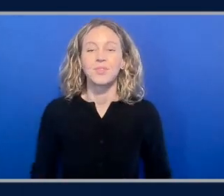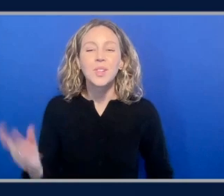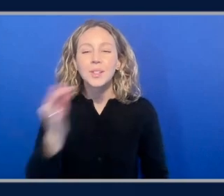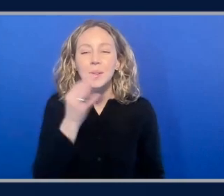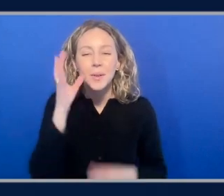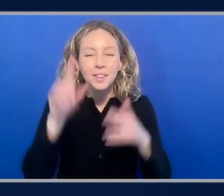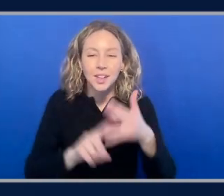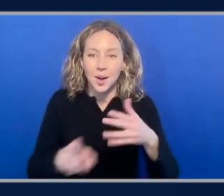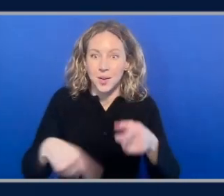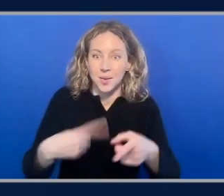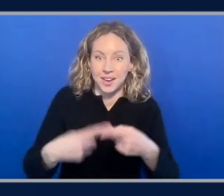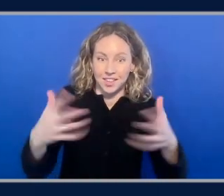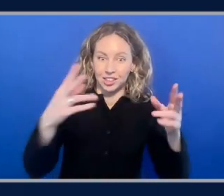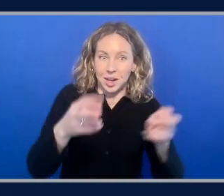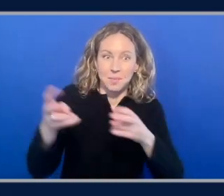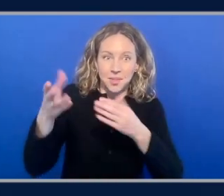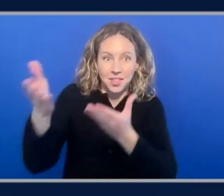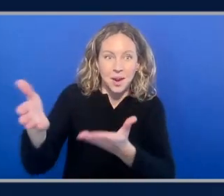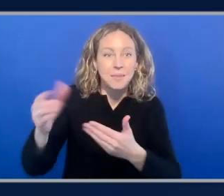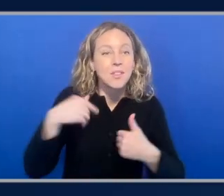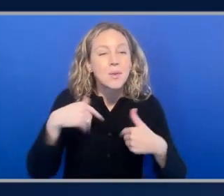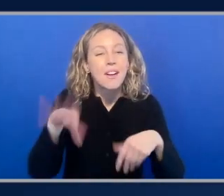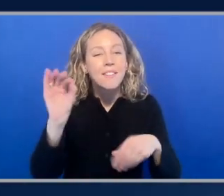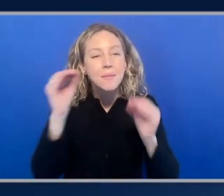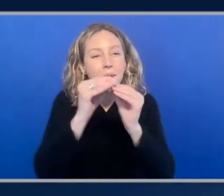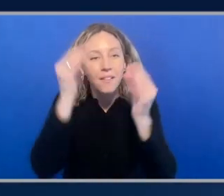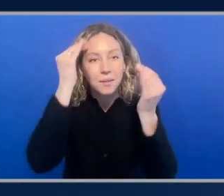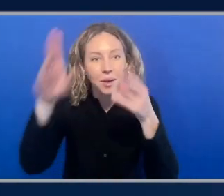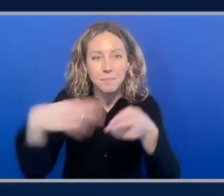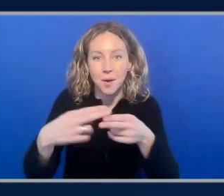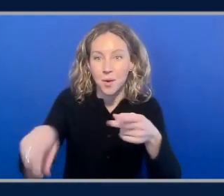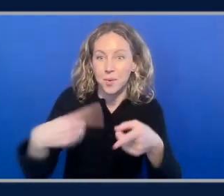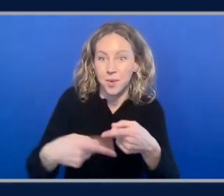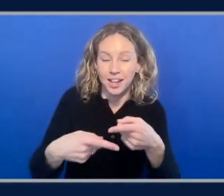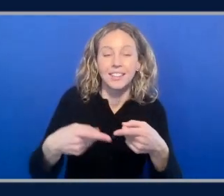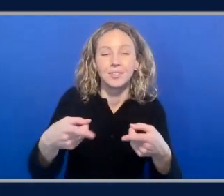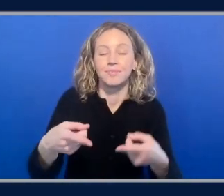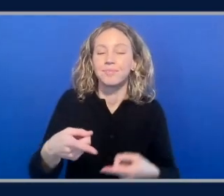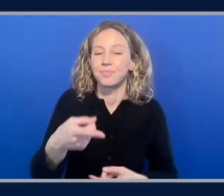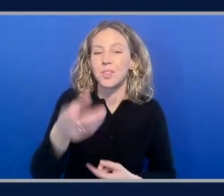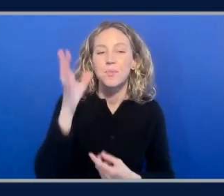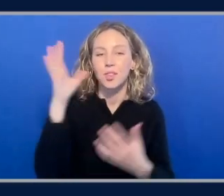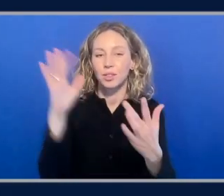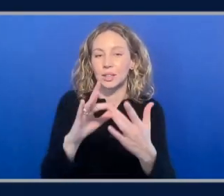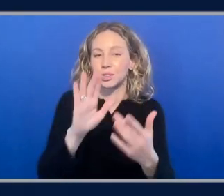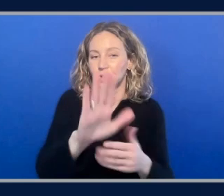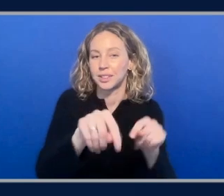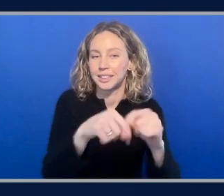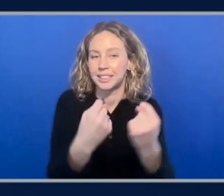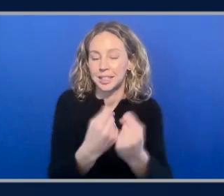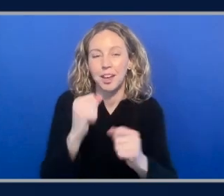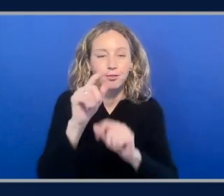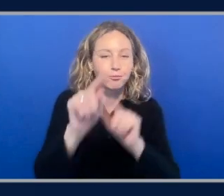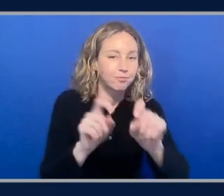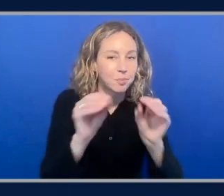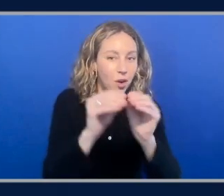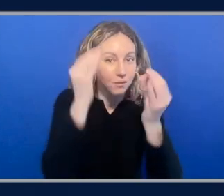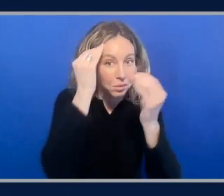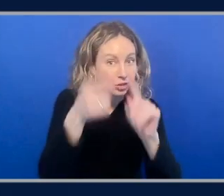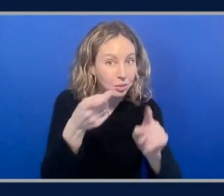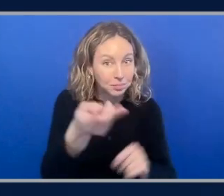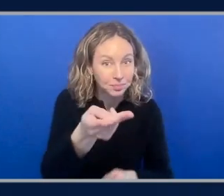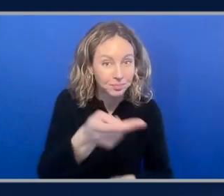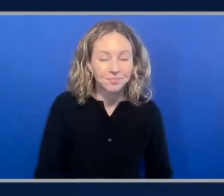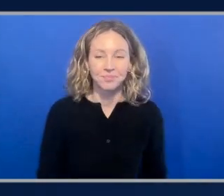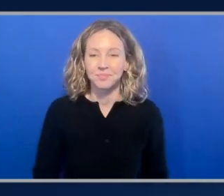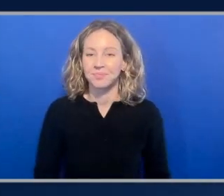once it's in there, but if you want to find out more about what you can do once it's in there, they can reach out to you and your team, and they can get more information from you. Yep, that's right. Okay,